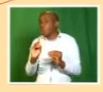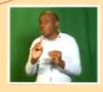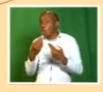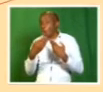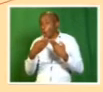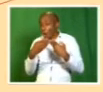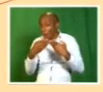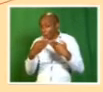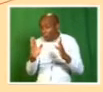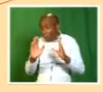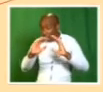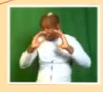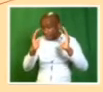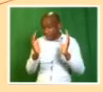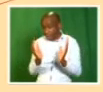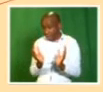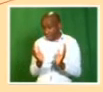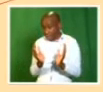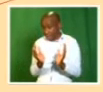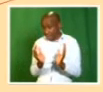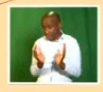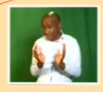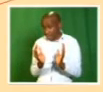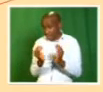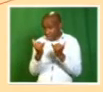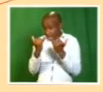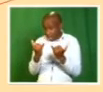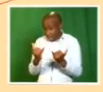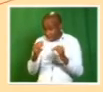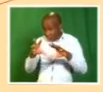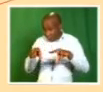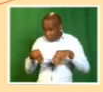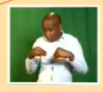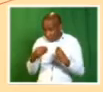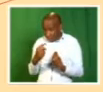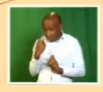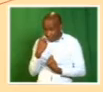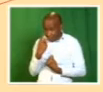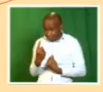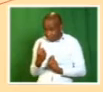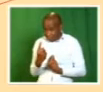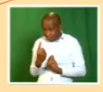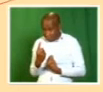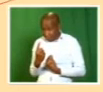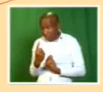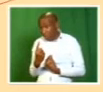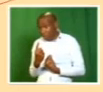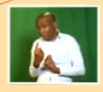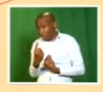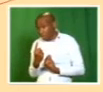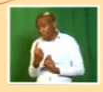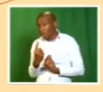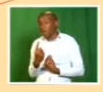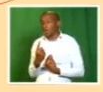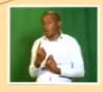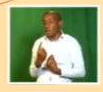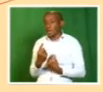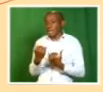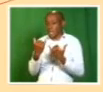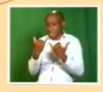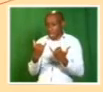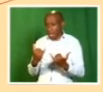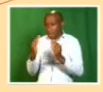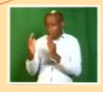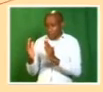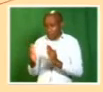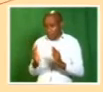open the brackets here, we get this quadratic function. So the next thing we